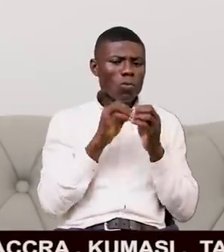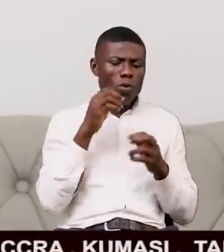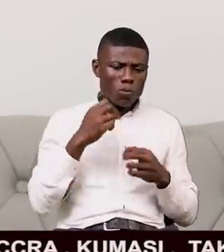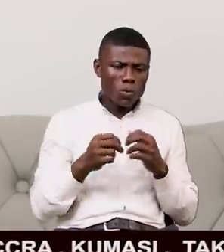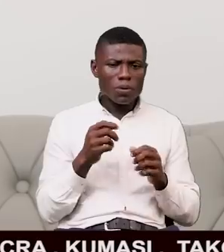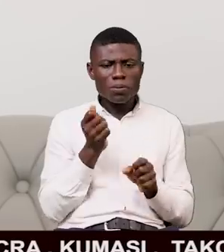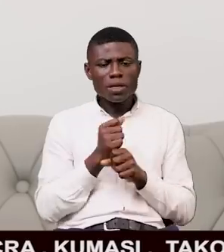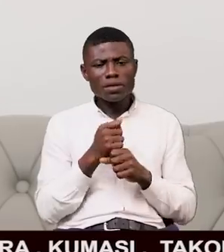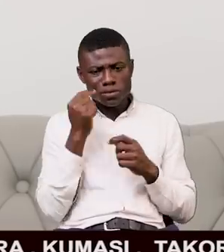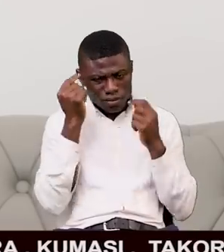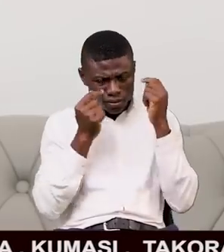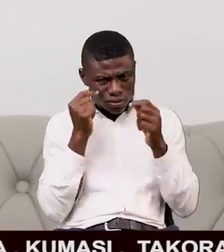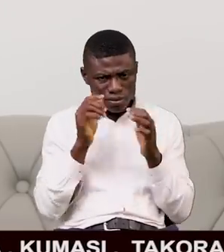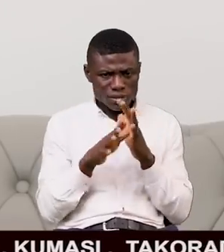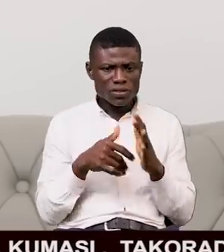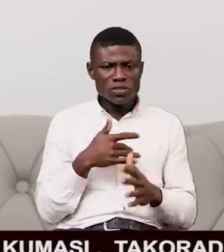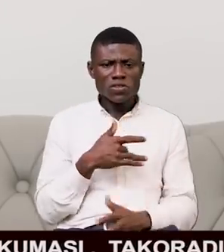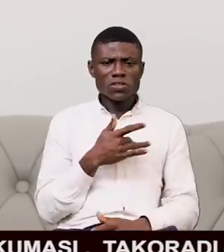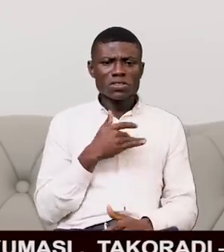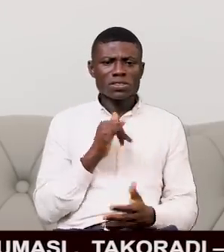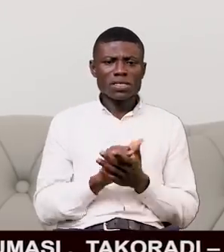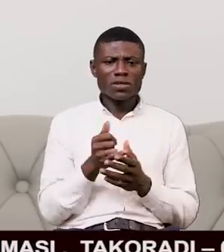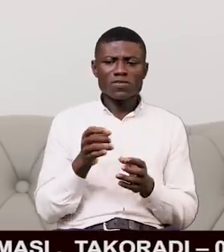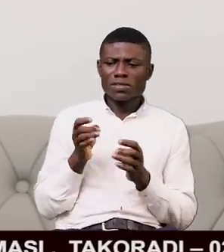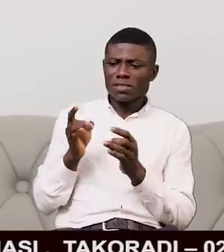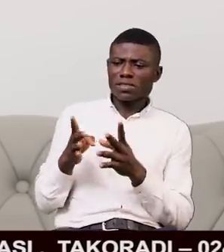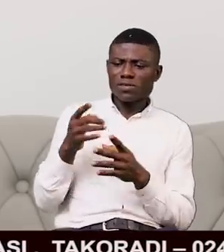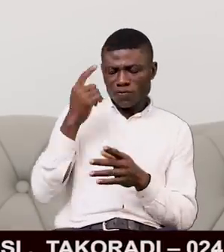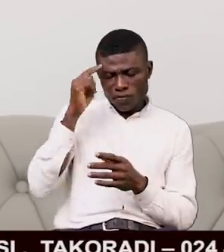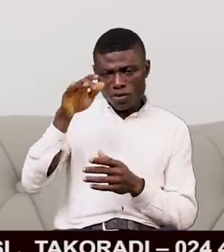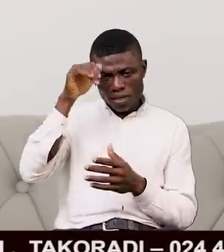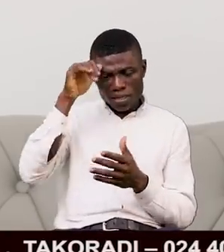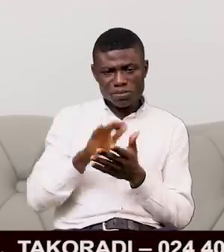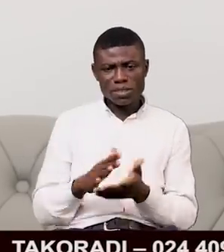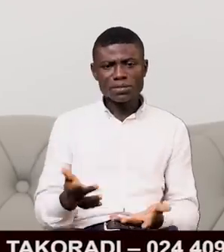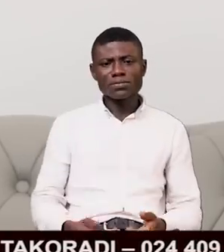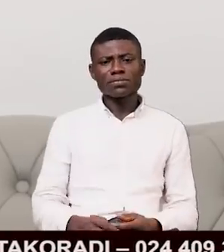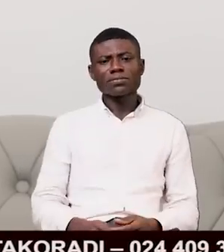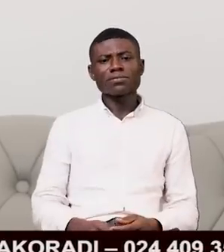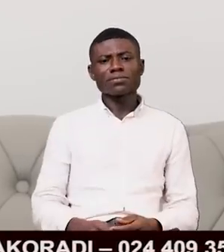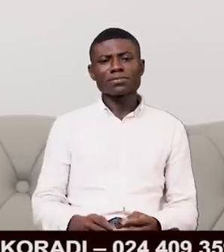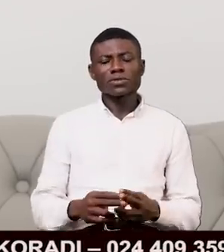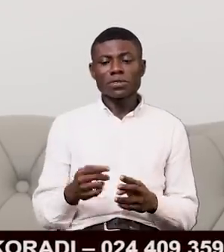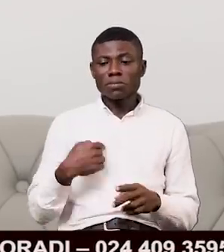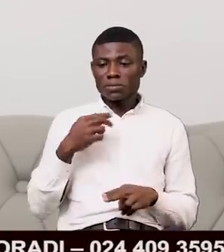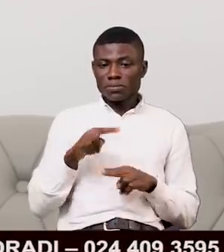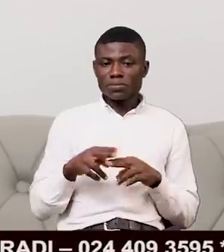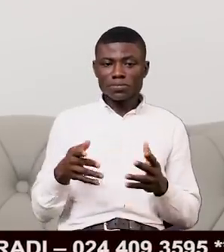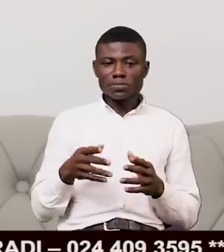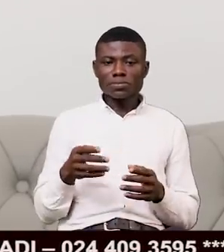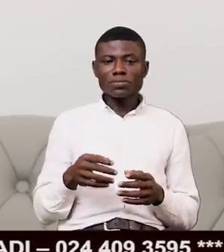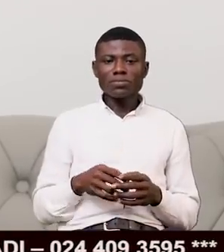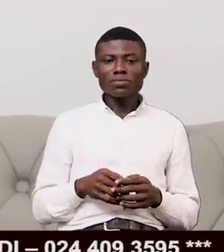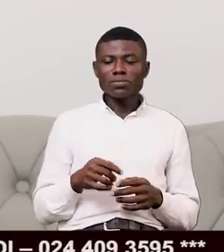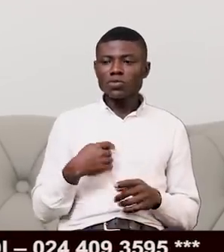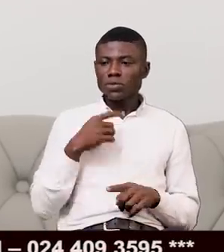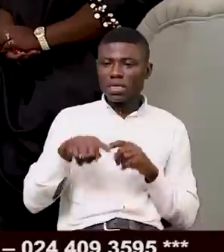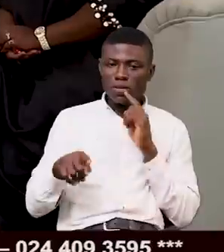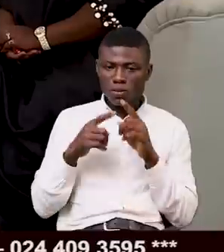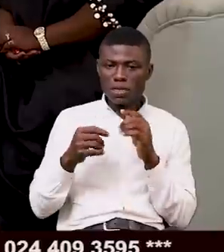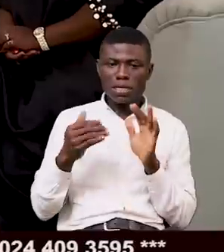wura wadwene mu okay ama wo be free ase se wunya wo taye bi e de ama wukunu no nti me meti wo no mu ni mi kwa wunya wo dun me